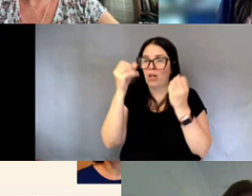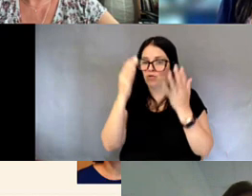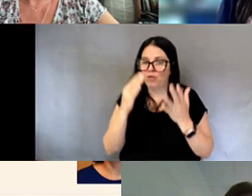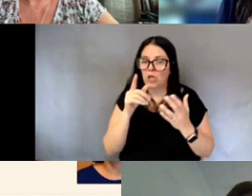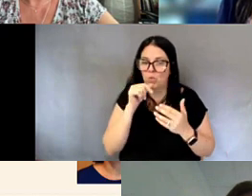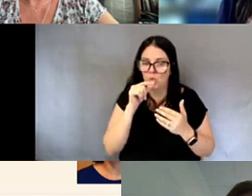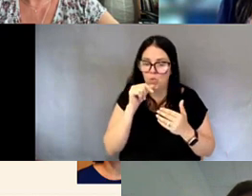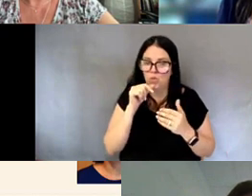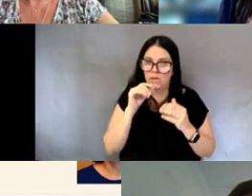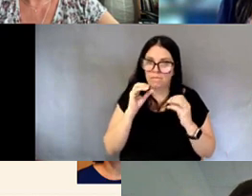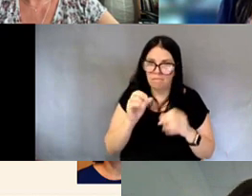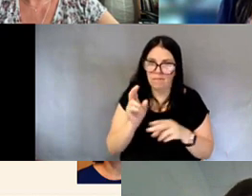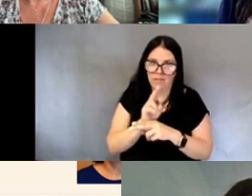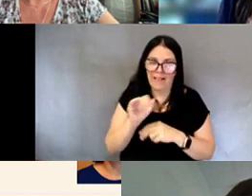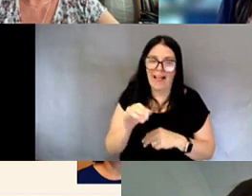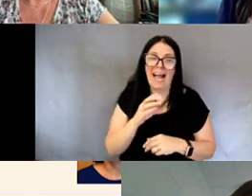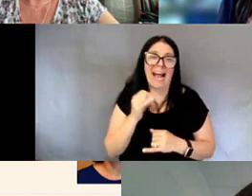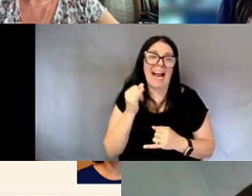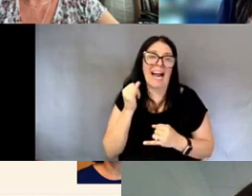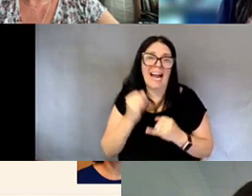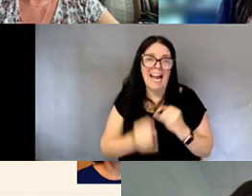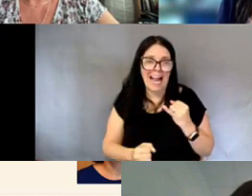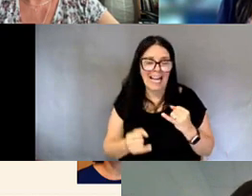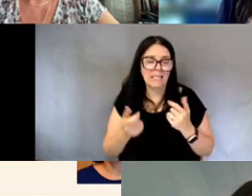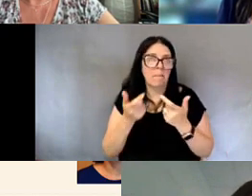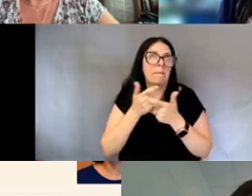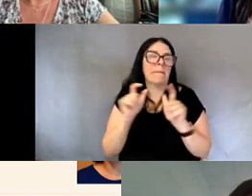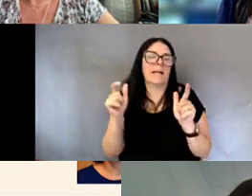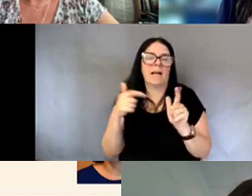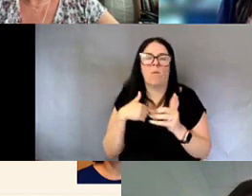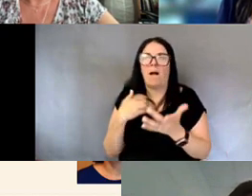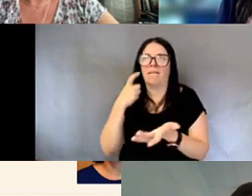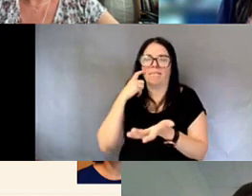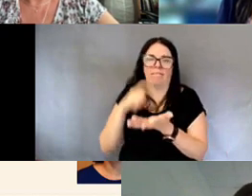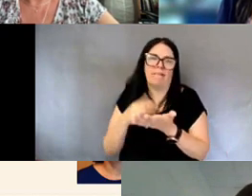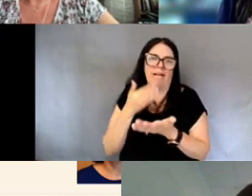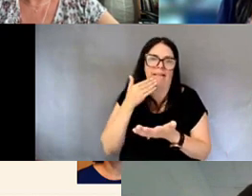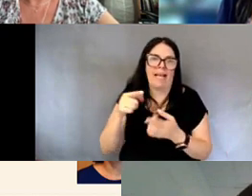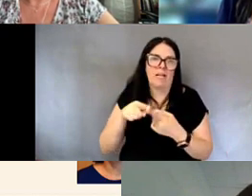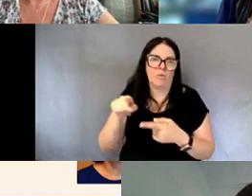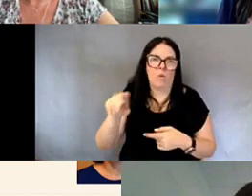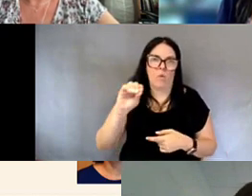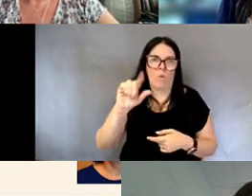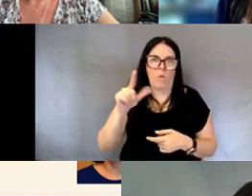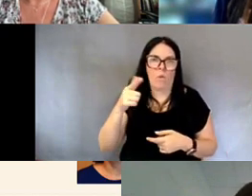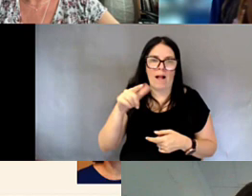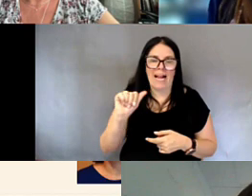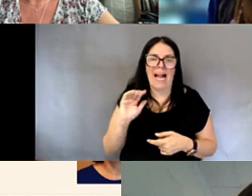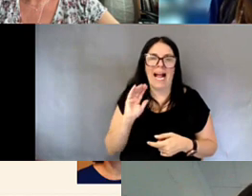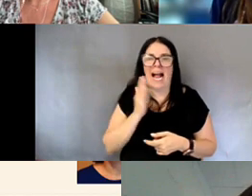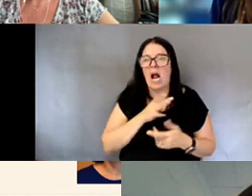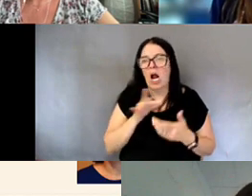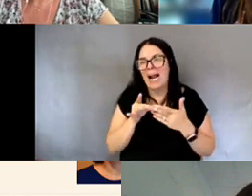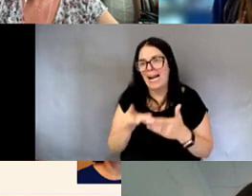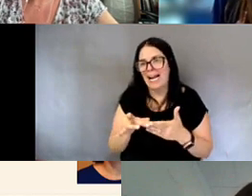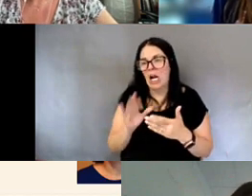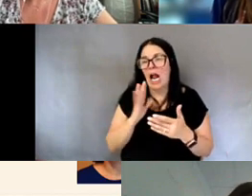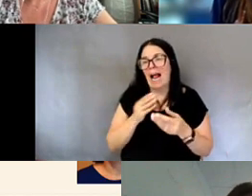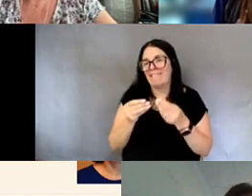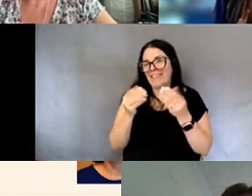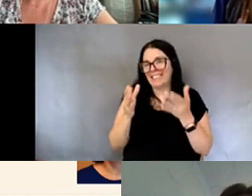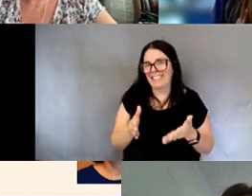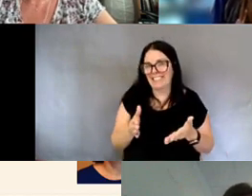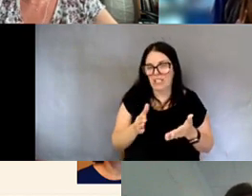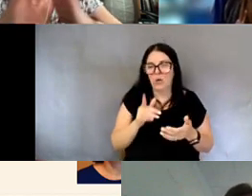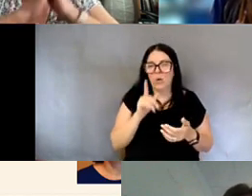well. And lastly, a big major shout out to Olga, like kind of as our leader, as our facilitator,